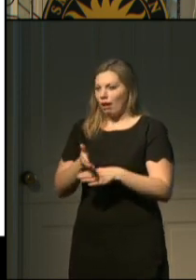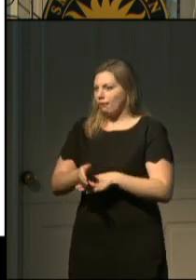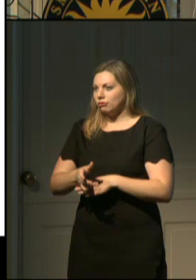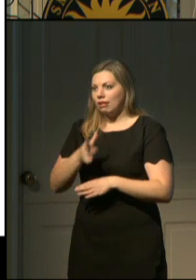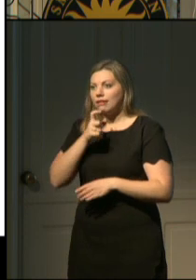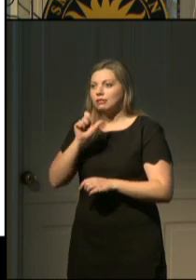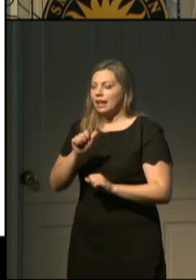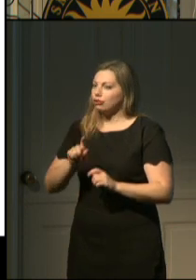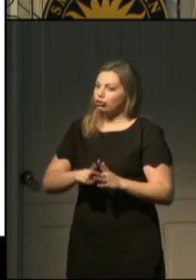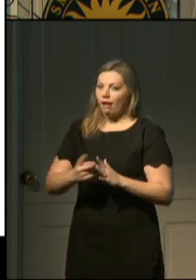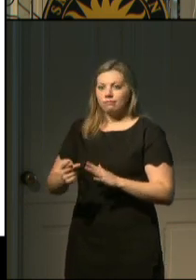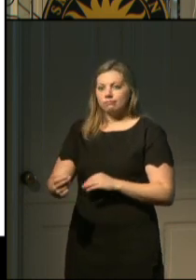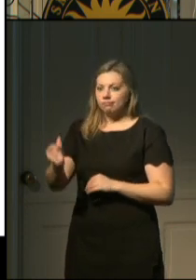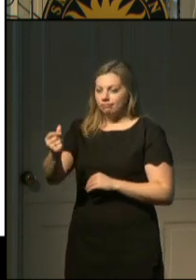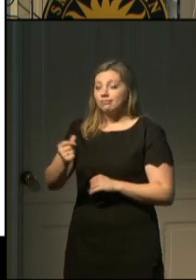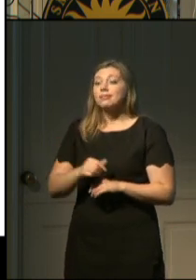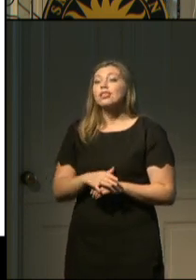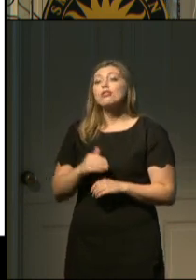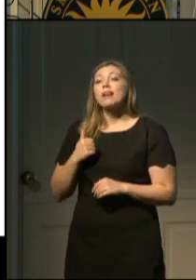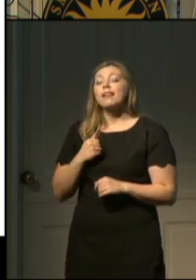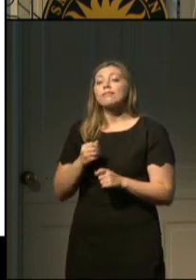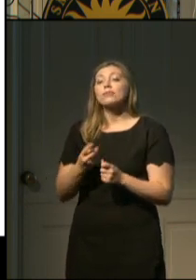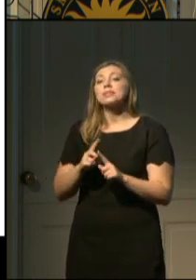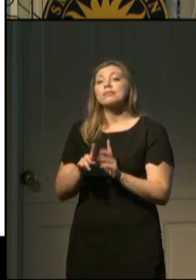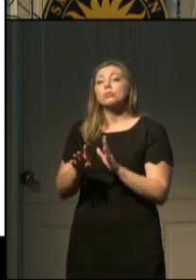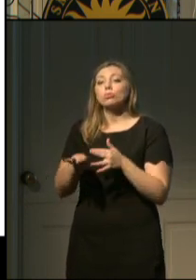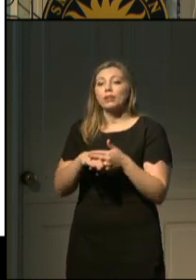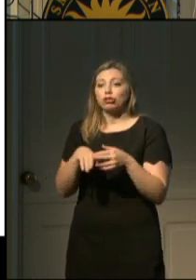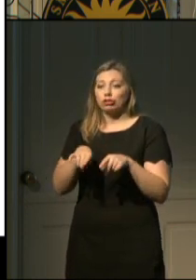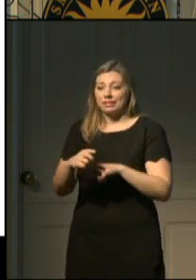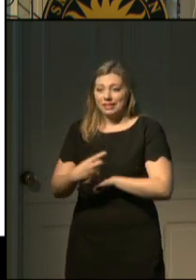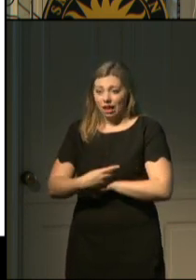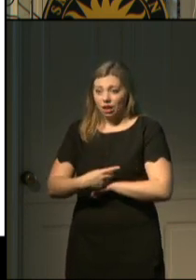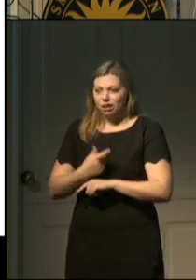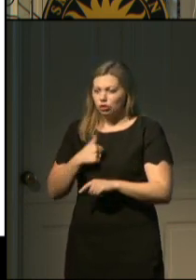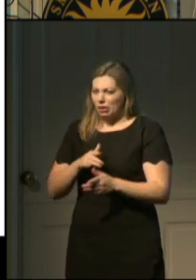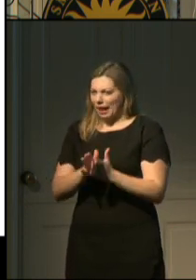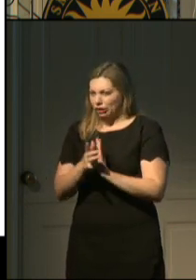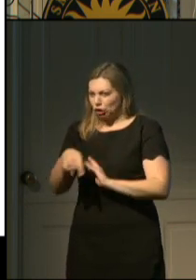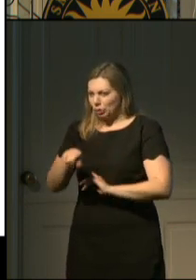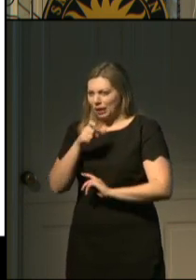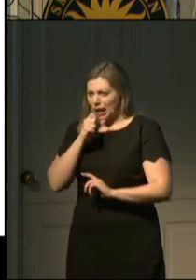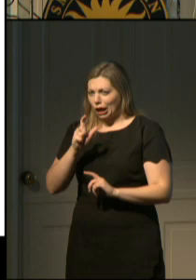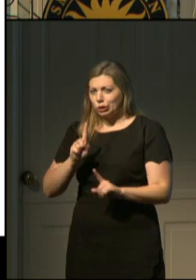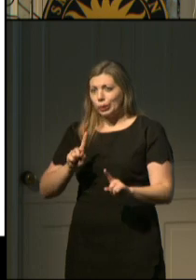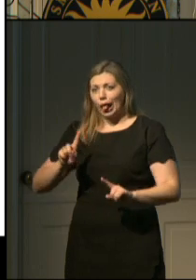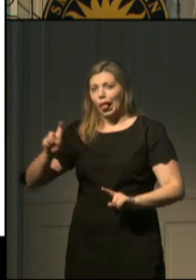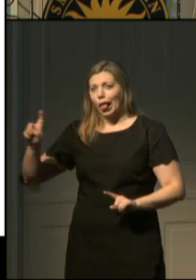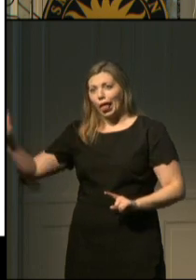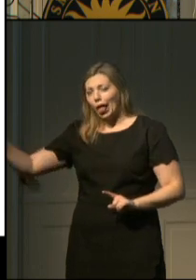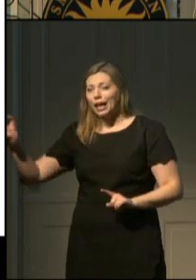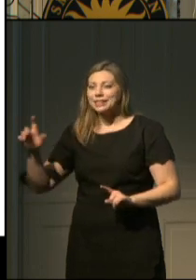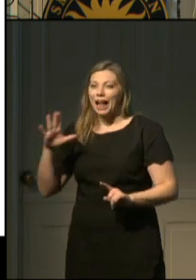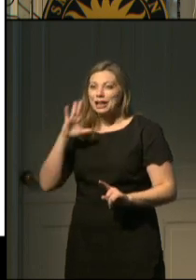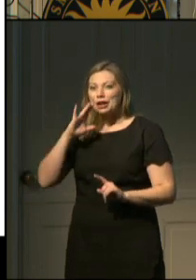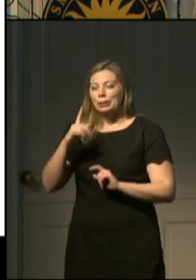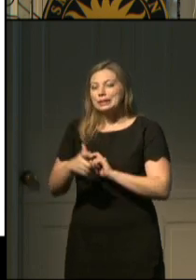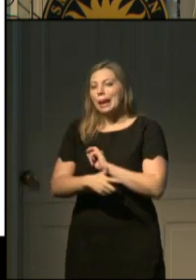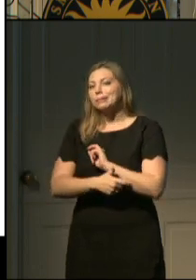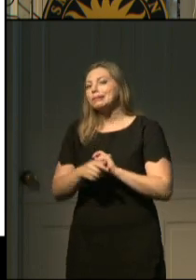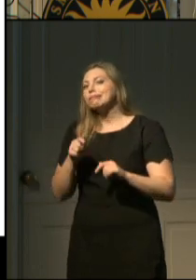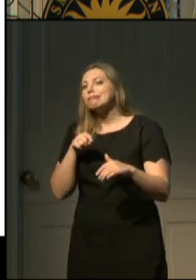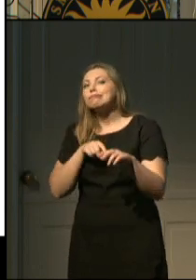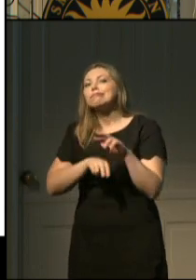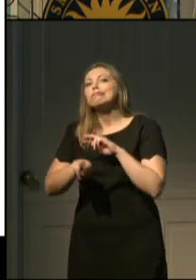time. We will have several breaks during the day. We will ask you not to go too far afield. I know it'll be tempting to go into the galleries,